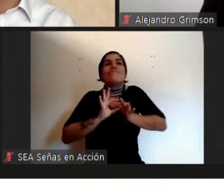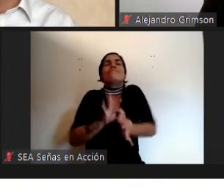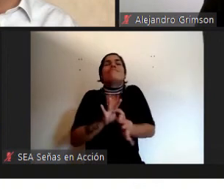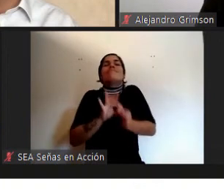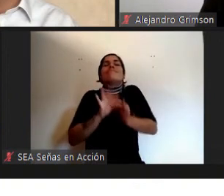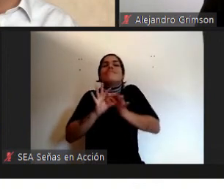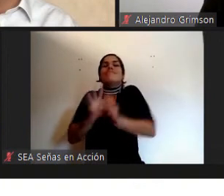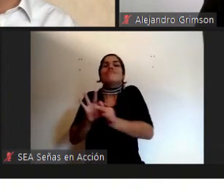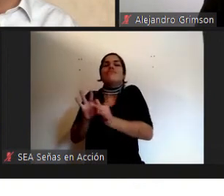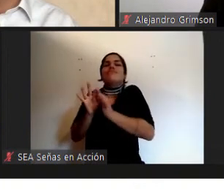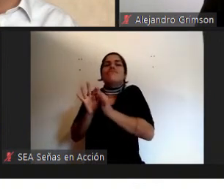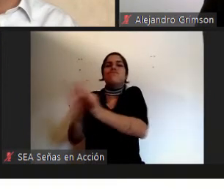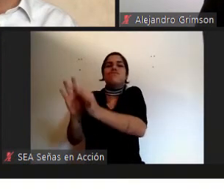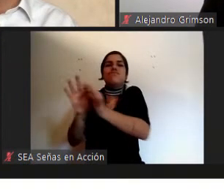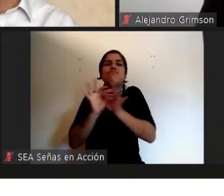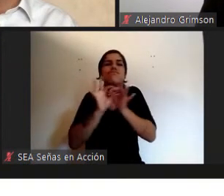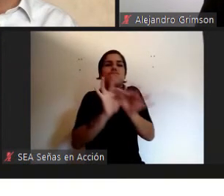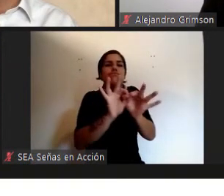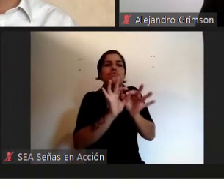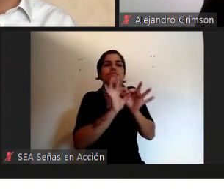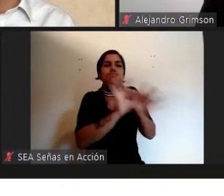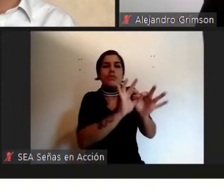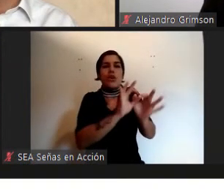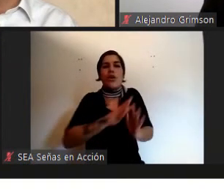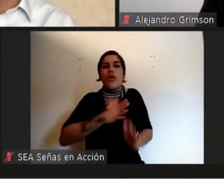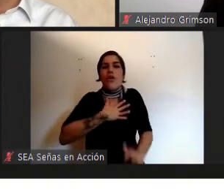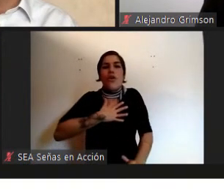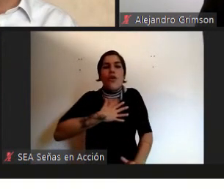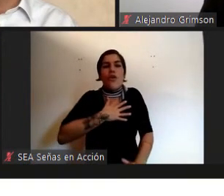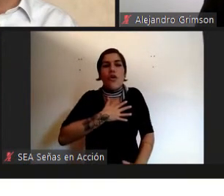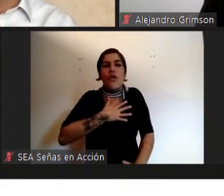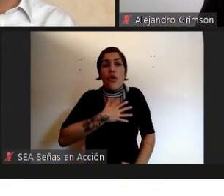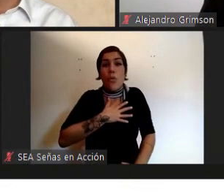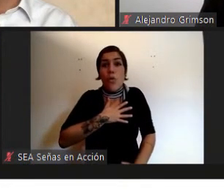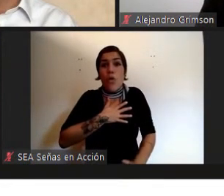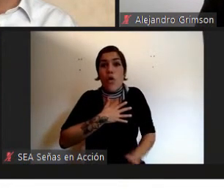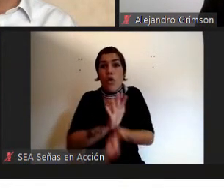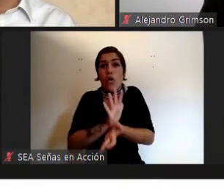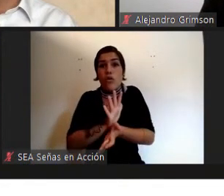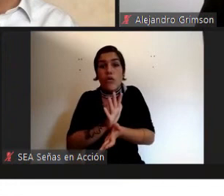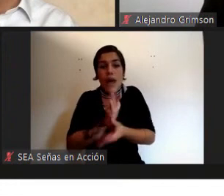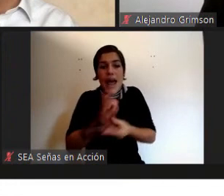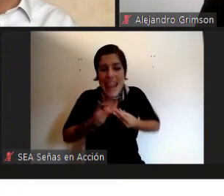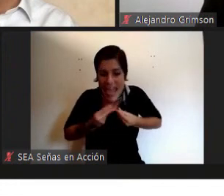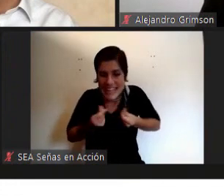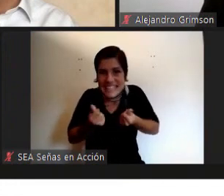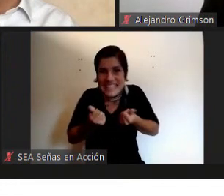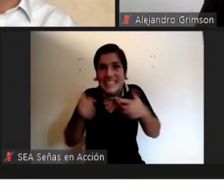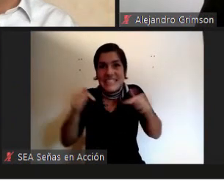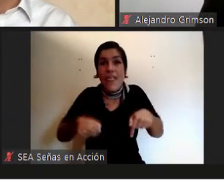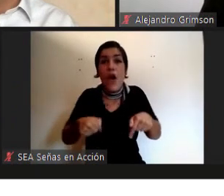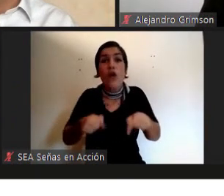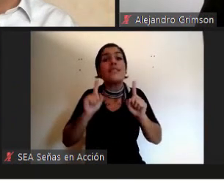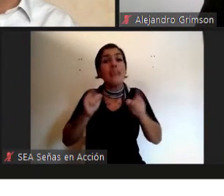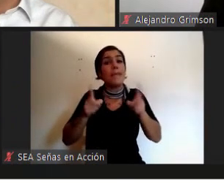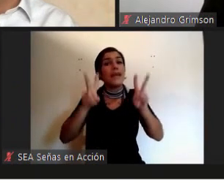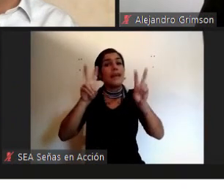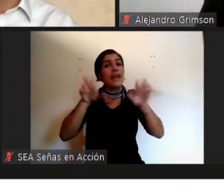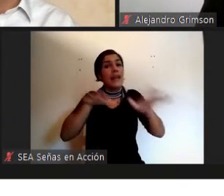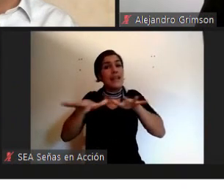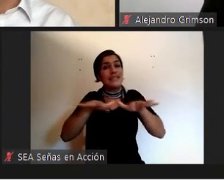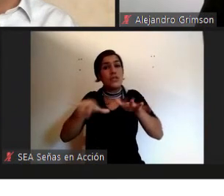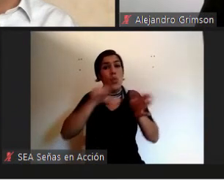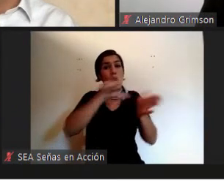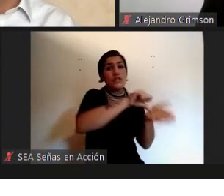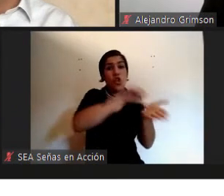do with a space to reflect upon this condition of hot border the city has and the problem